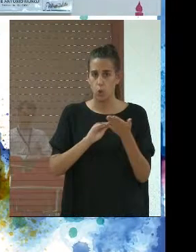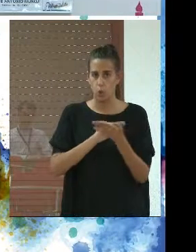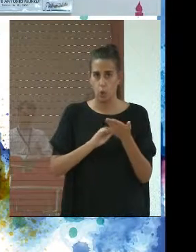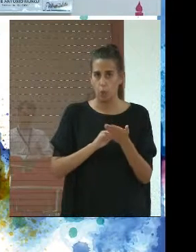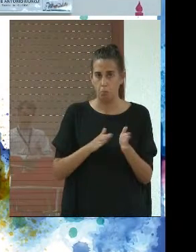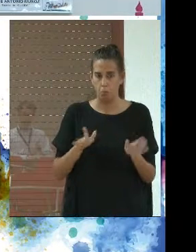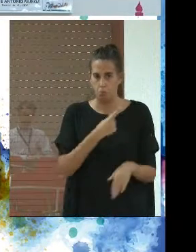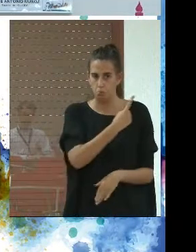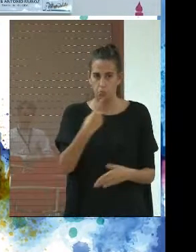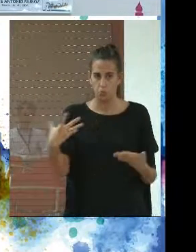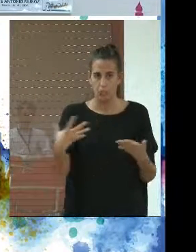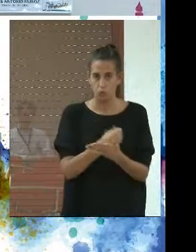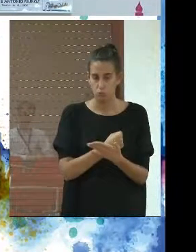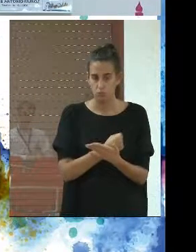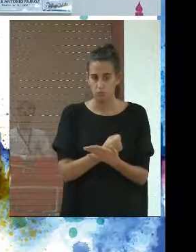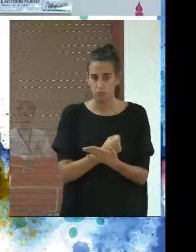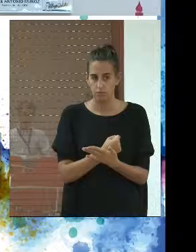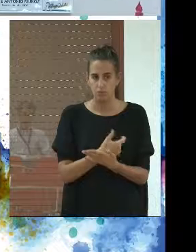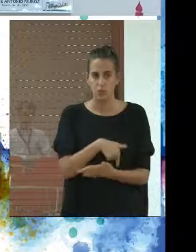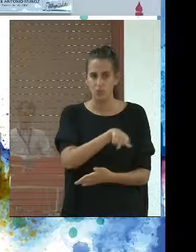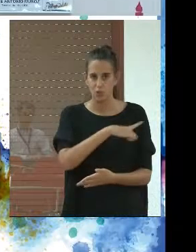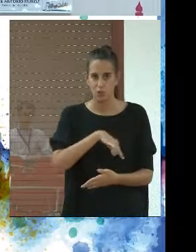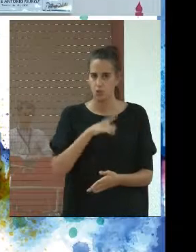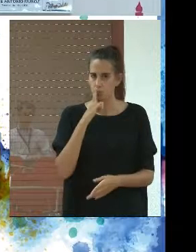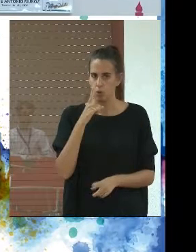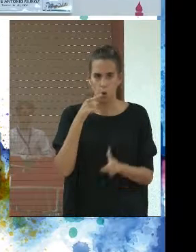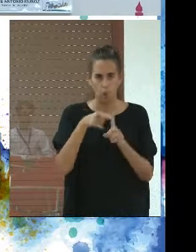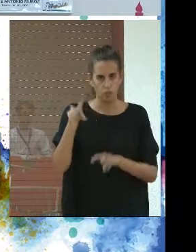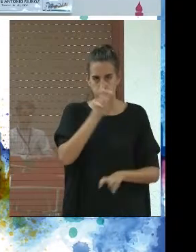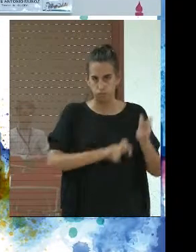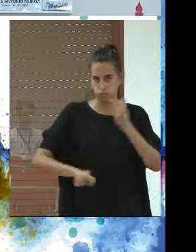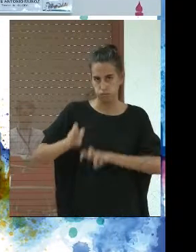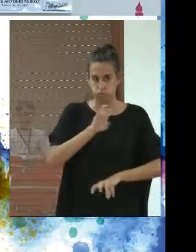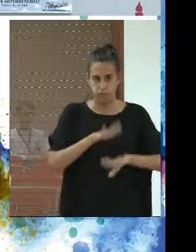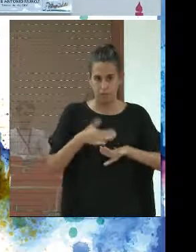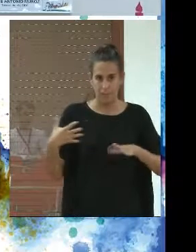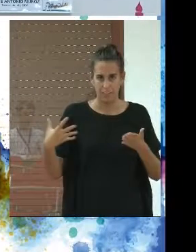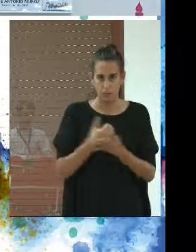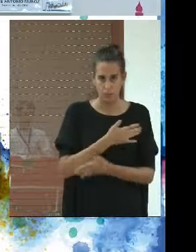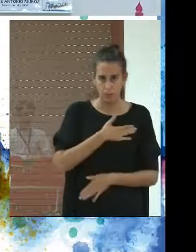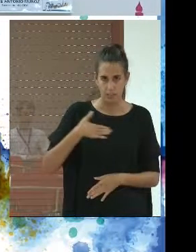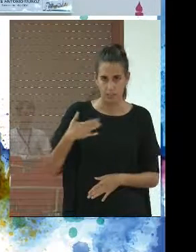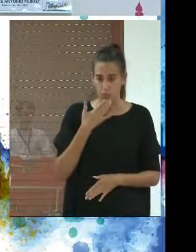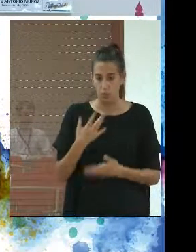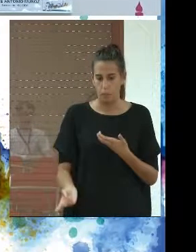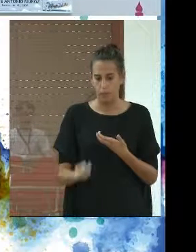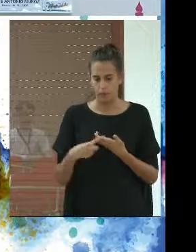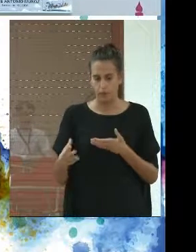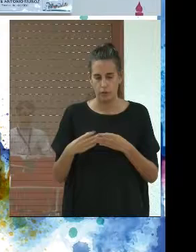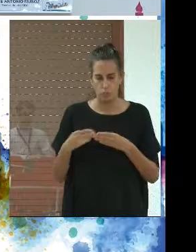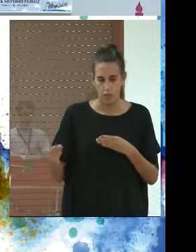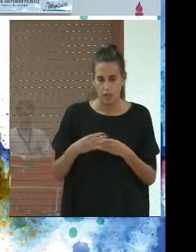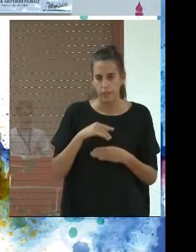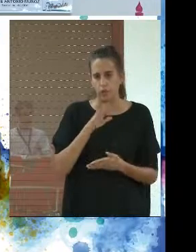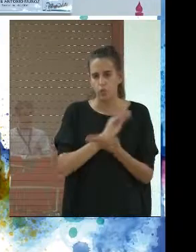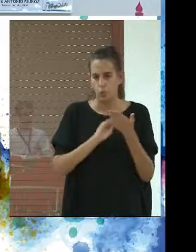with an ad hoc solution for almost any person, and I think this is something we've been looking for a long time now. We always talk